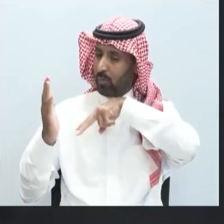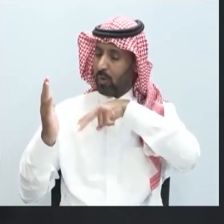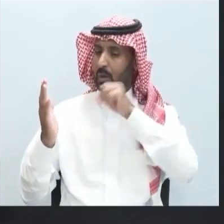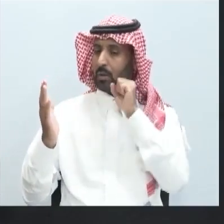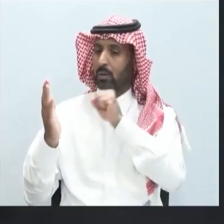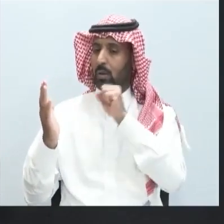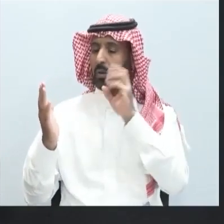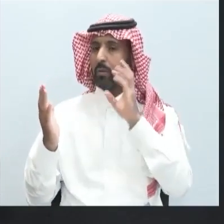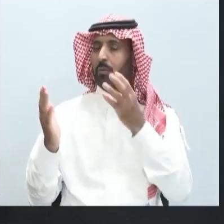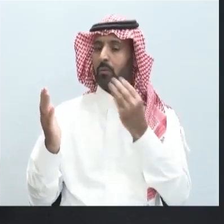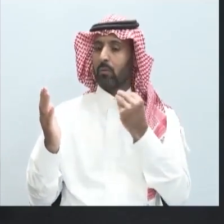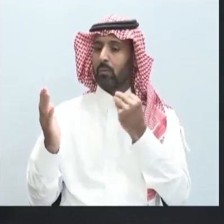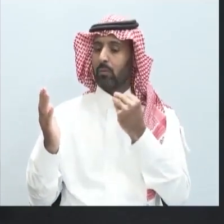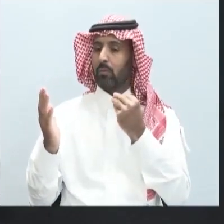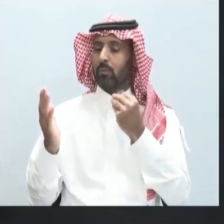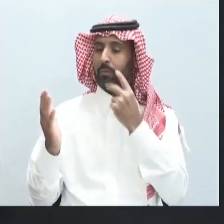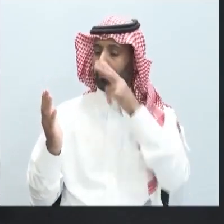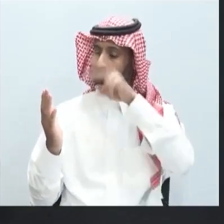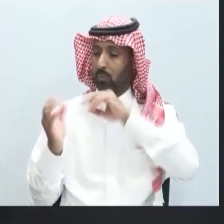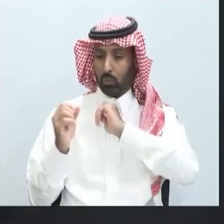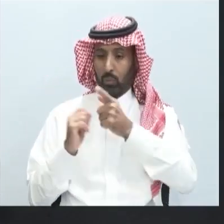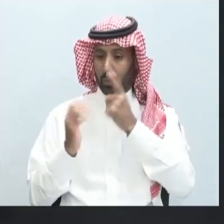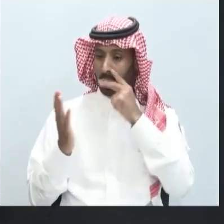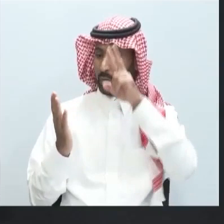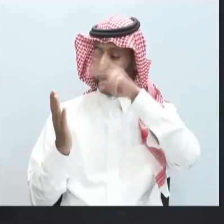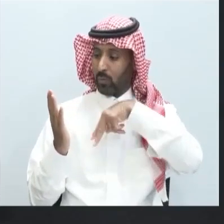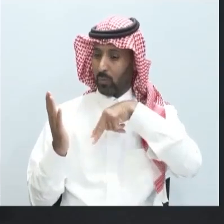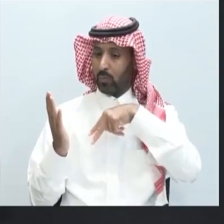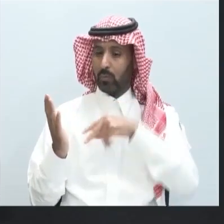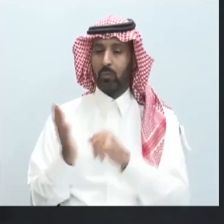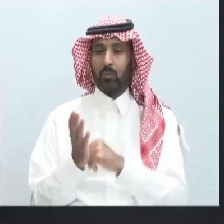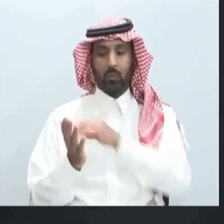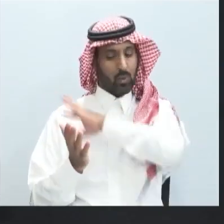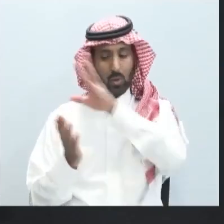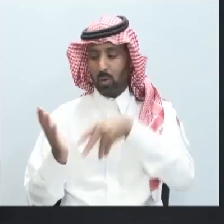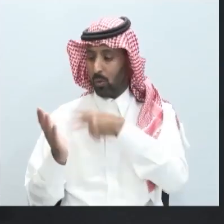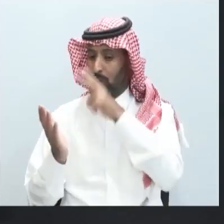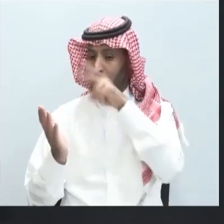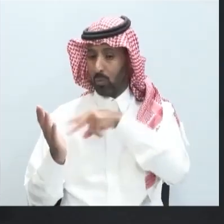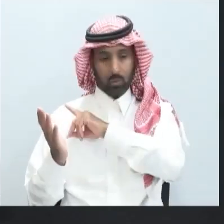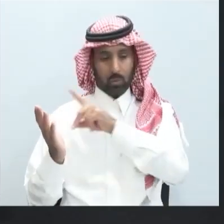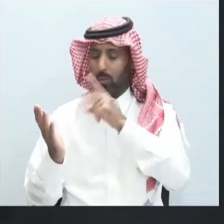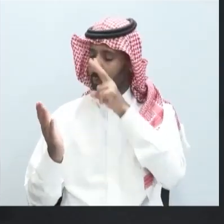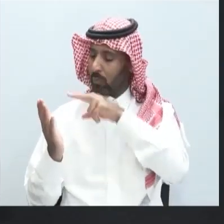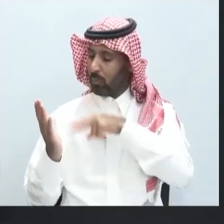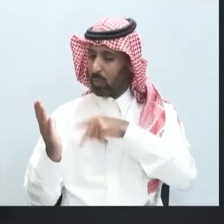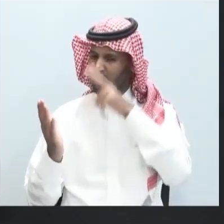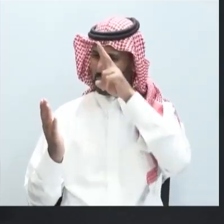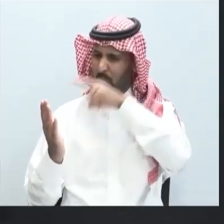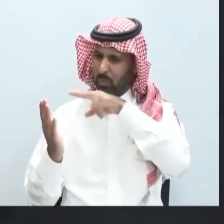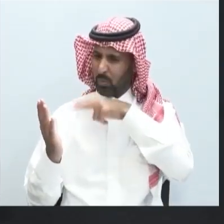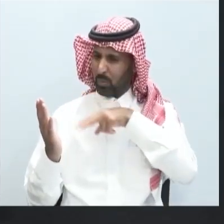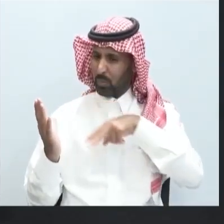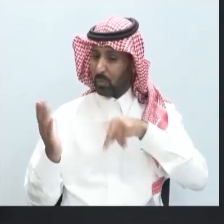specific information. So scanning means to read quickly. You don't read the whole article word by word. No,